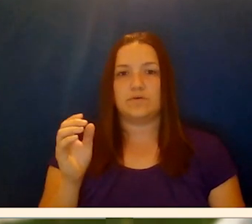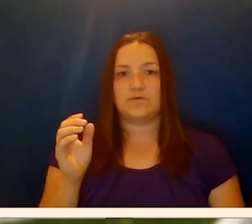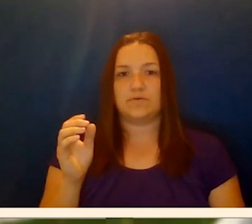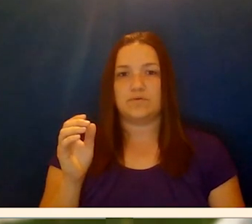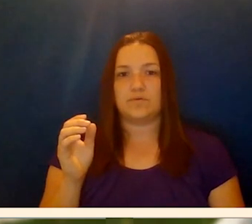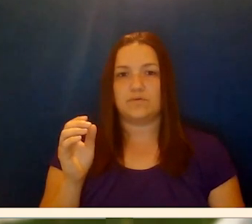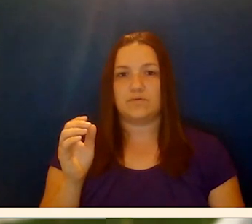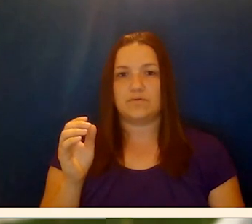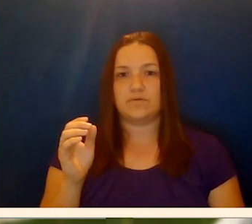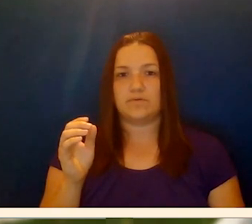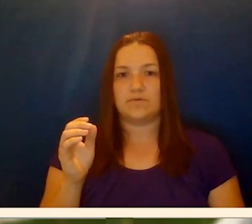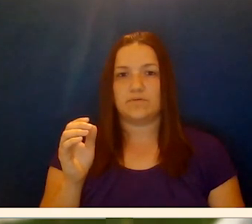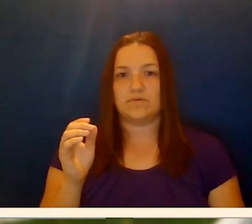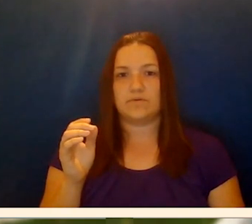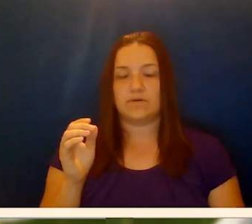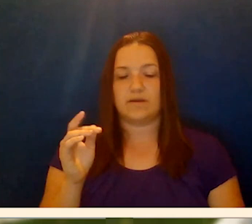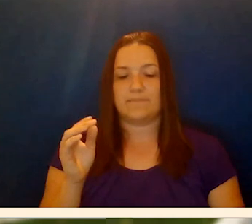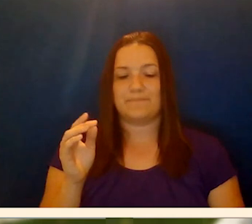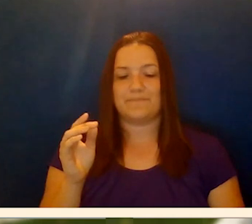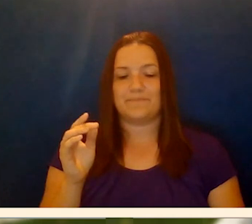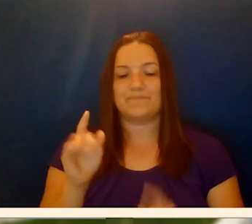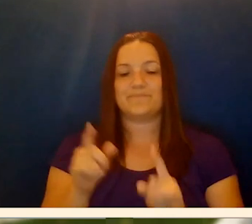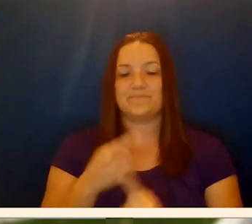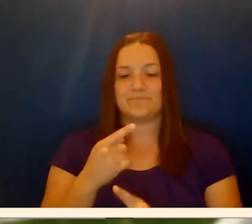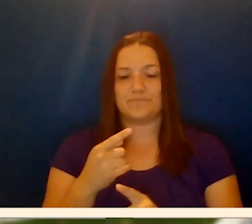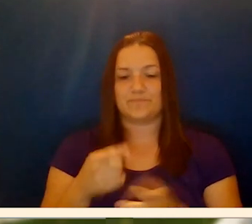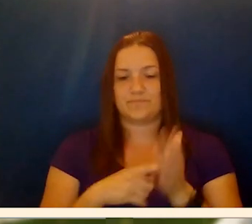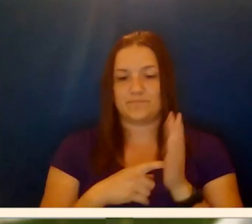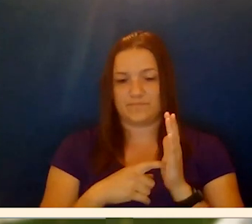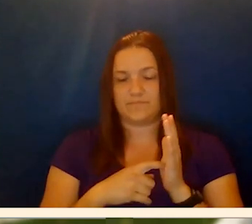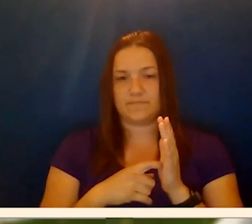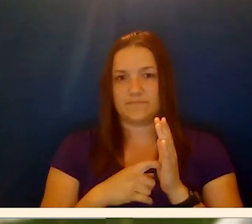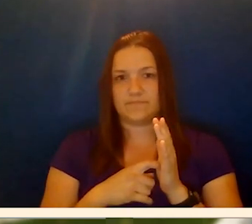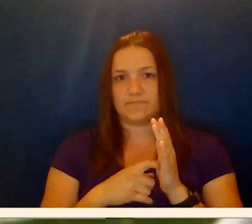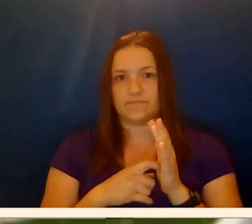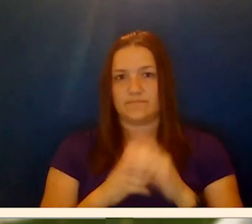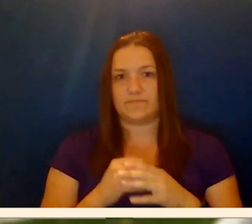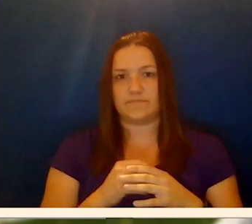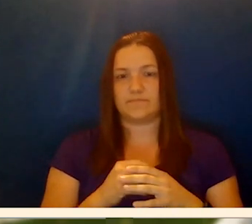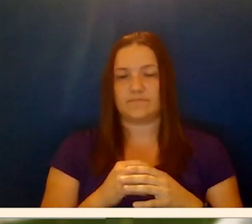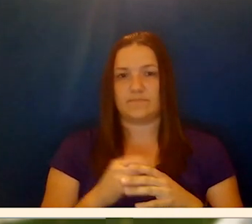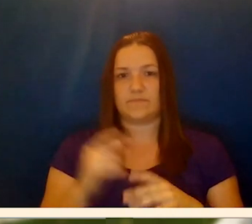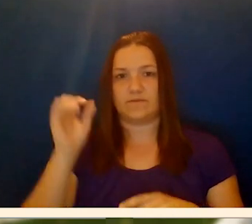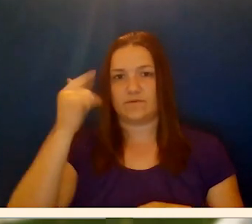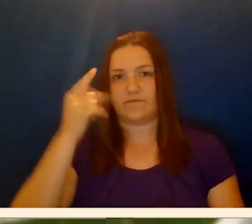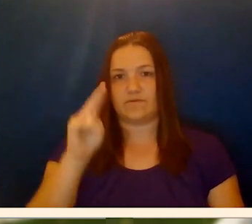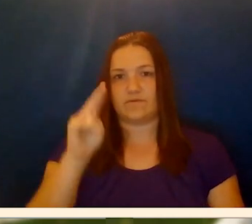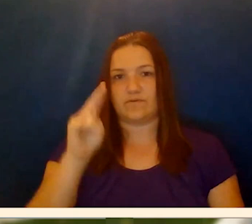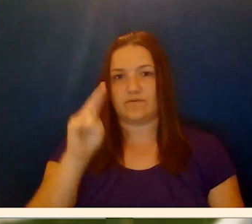the first mandate, or the first executive order that came out from Governor Newsom that Deborah was talking